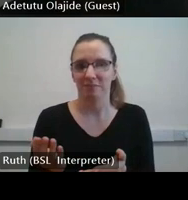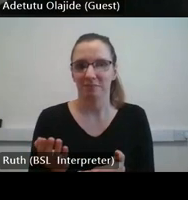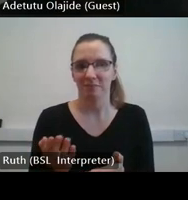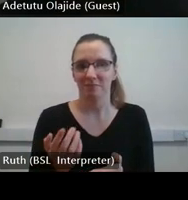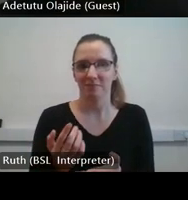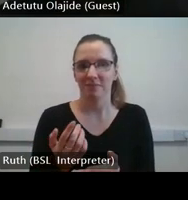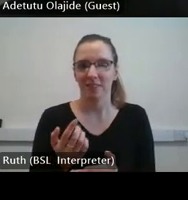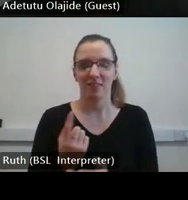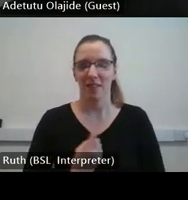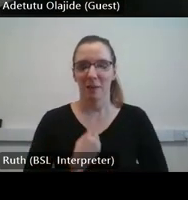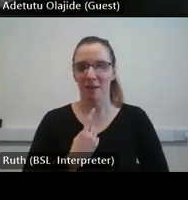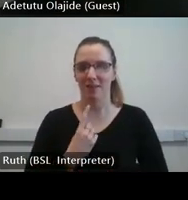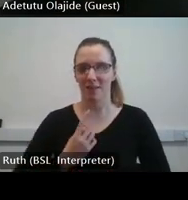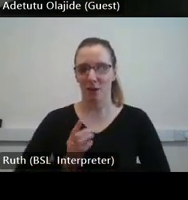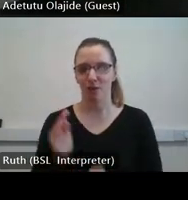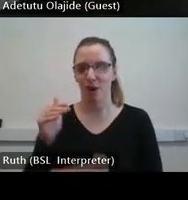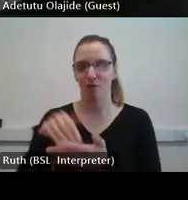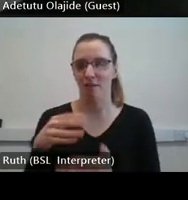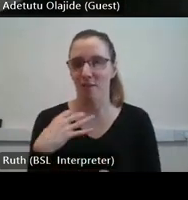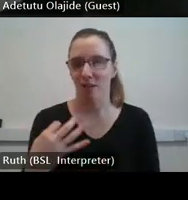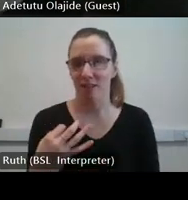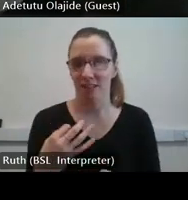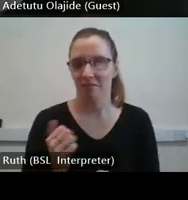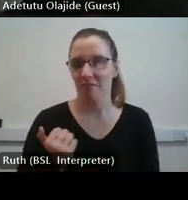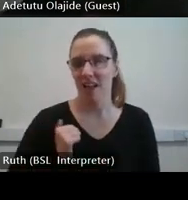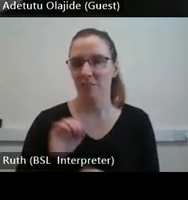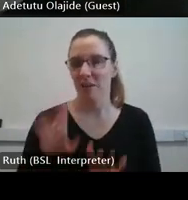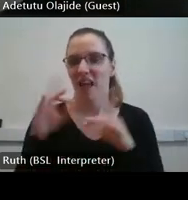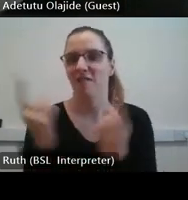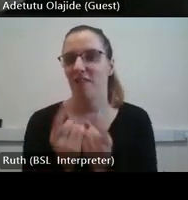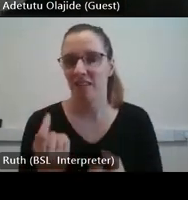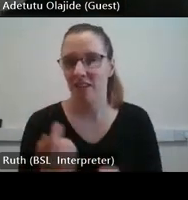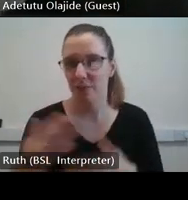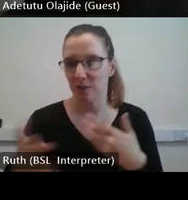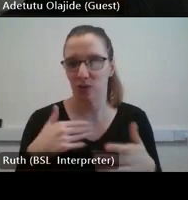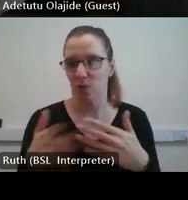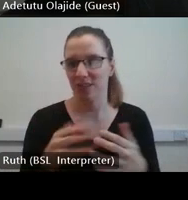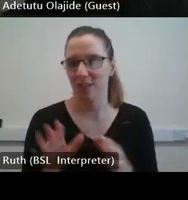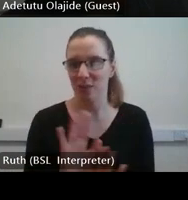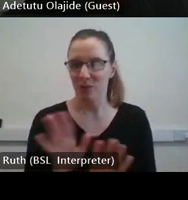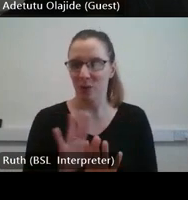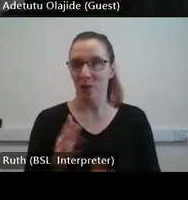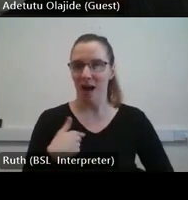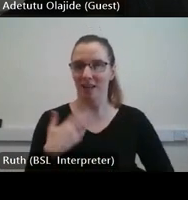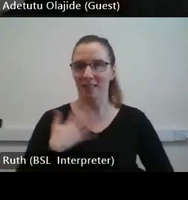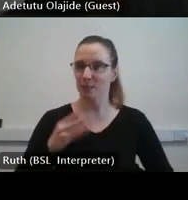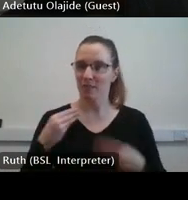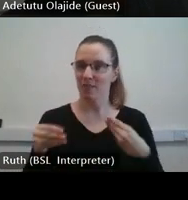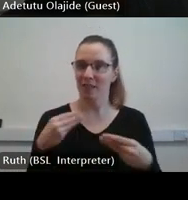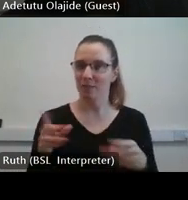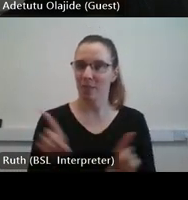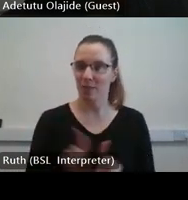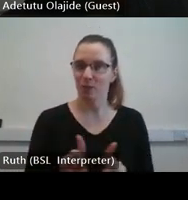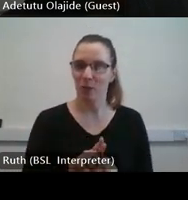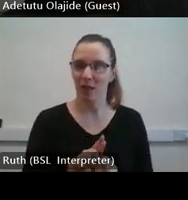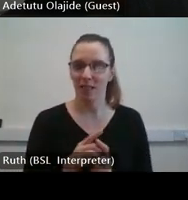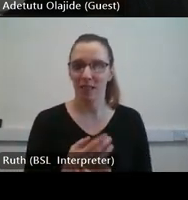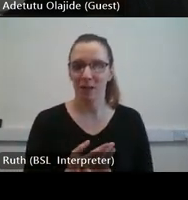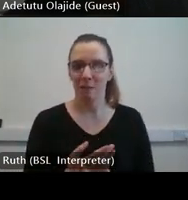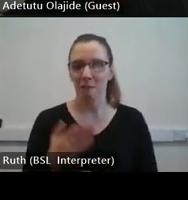taken care of and be carried in on a plinth and, you know, just like, well, I need to be flexible as well, and I need to work